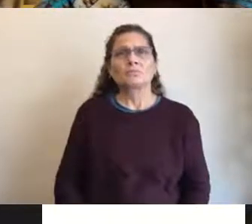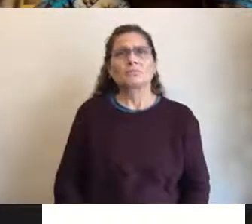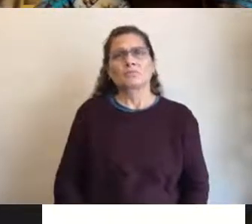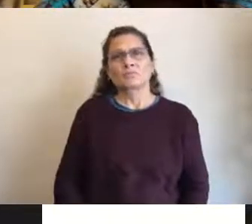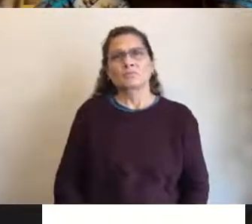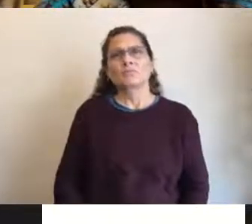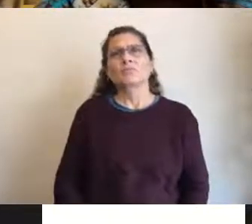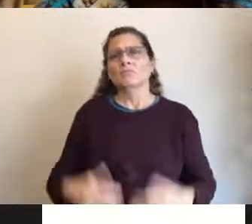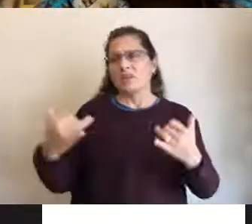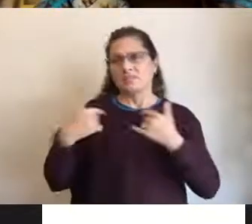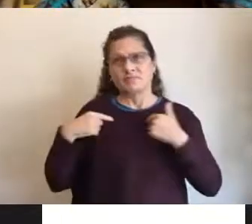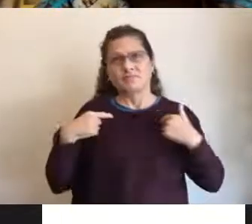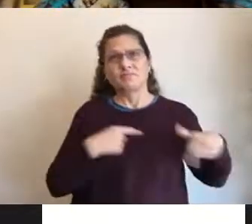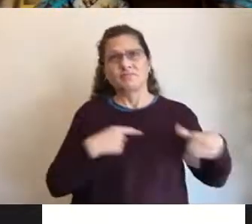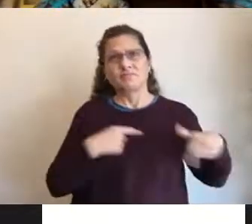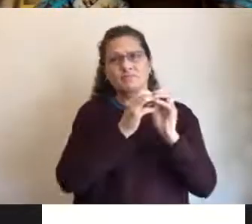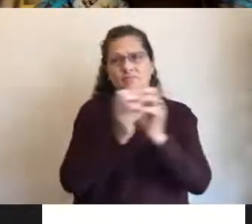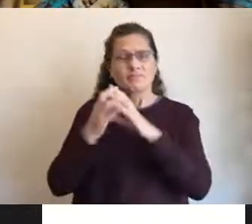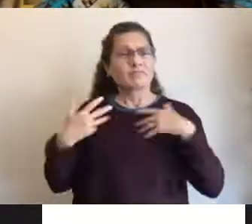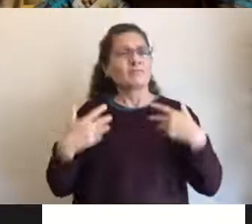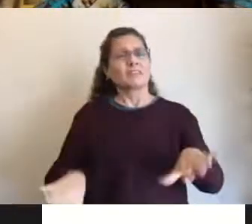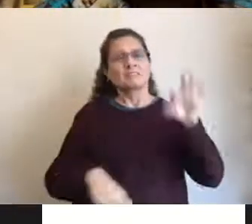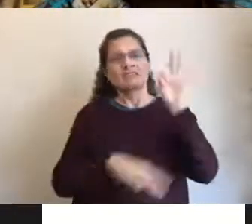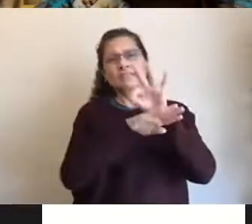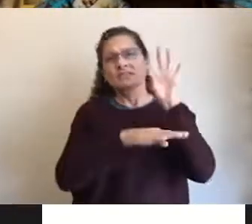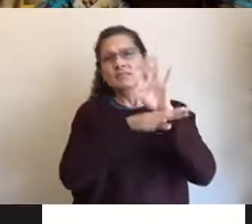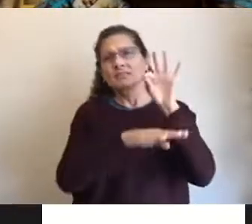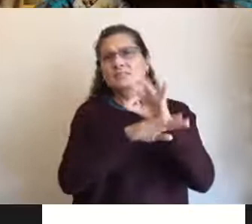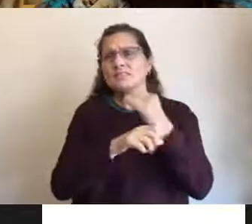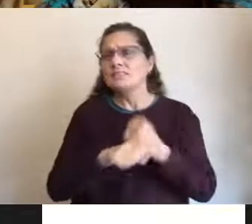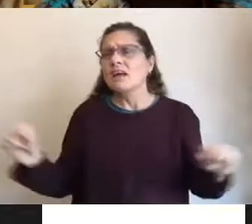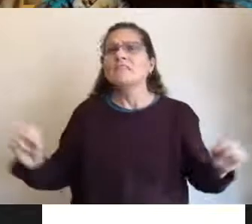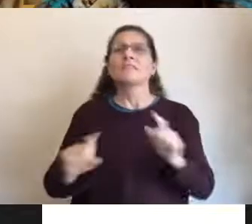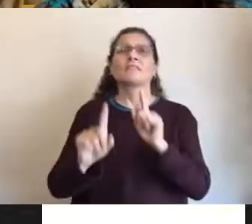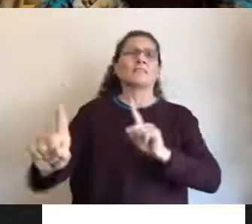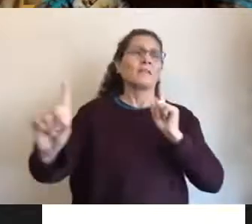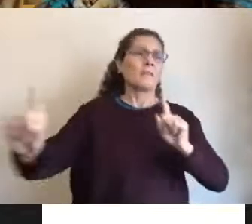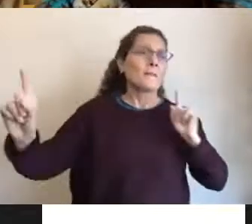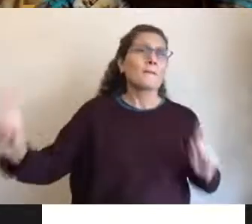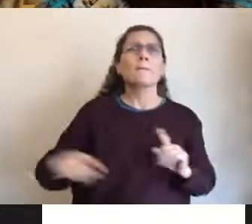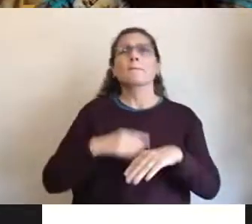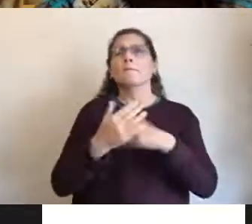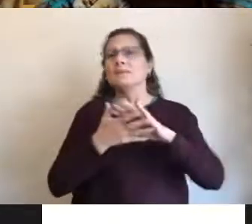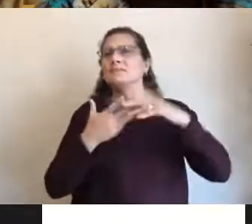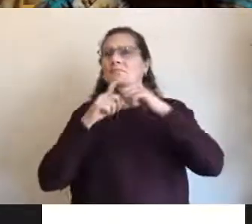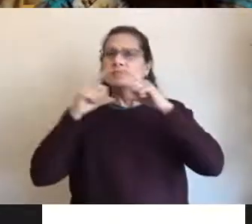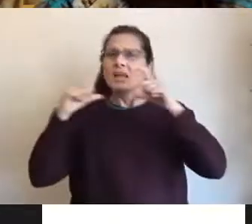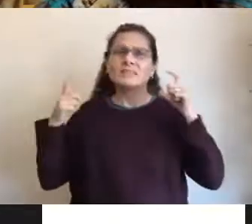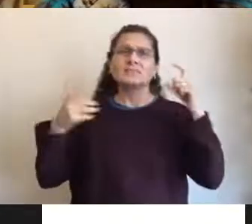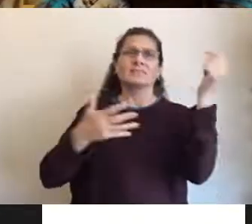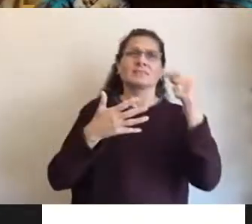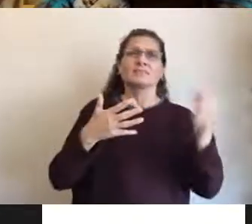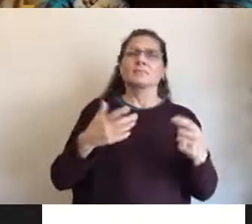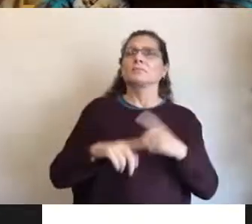on a few items that I think are sometimes misunderstood. First, how to use personal protections. We must remember that